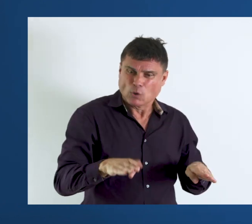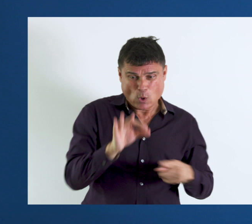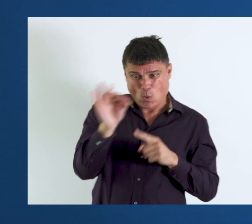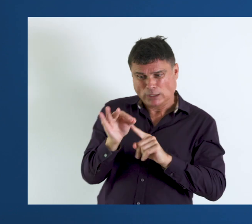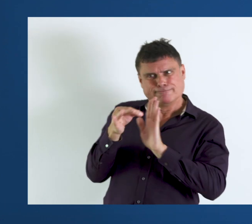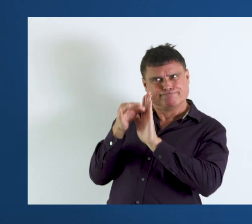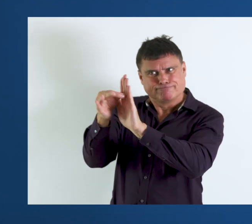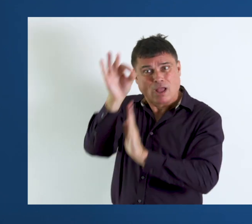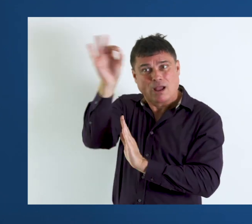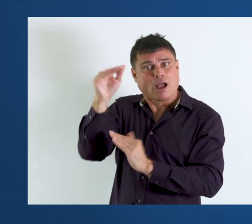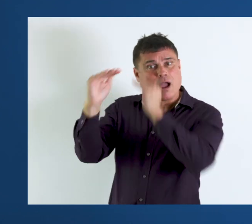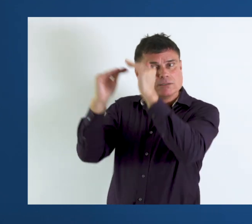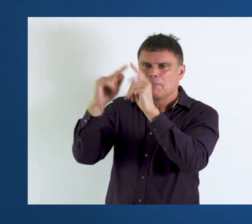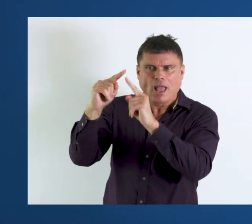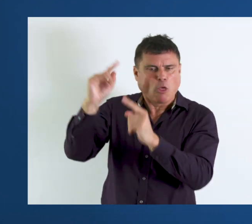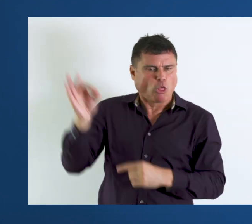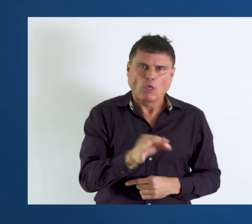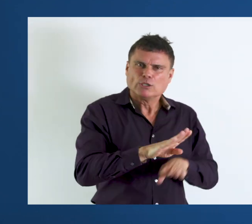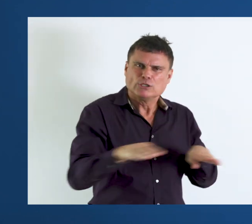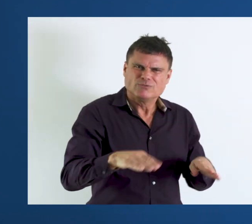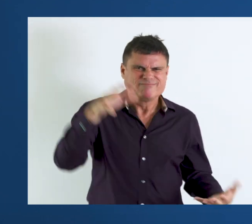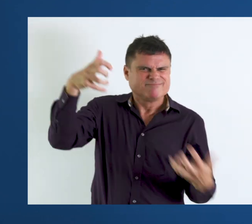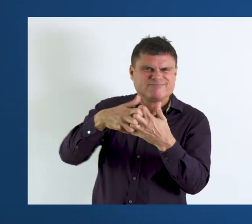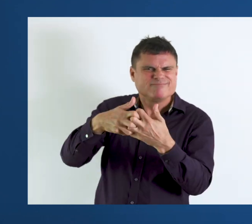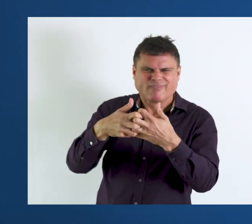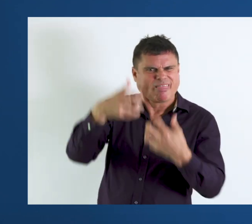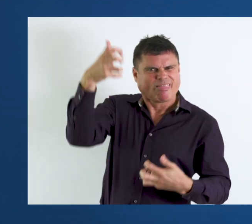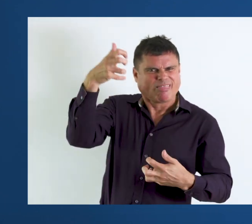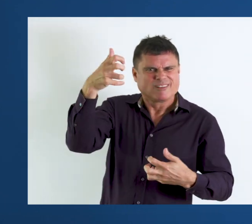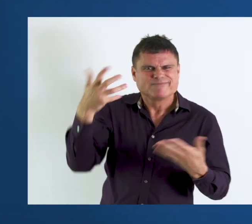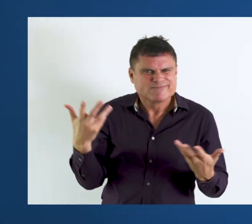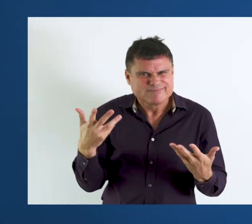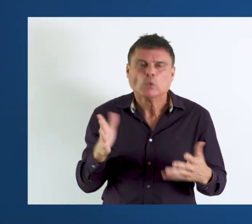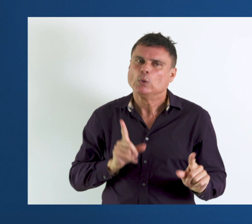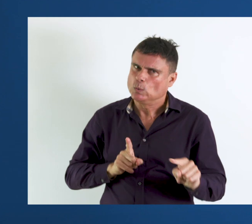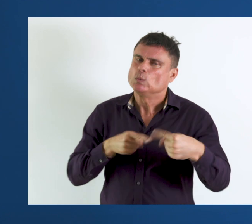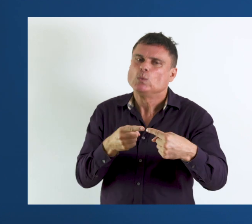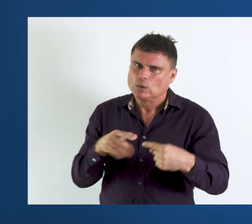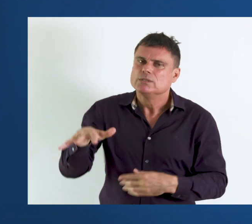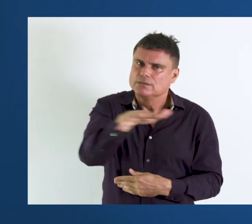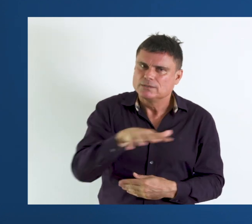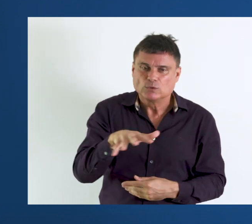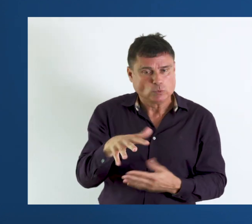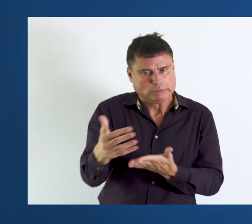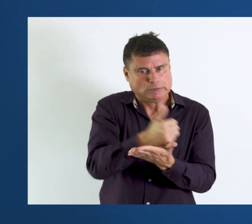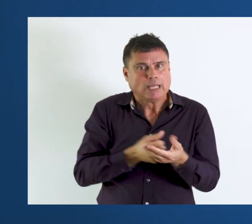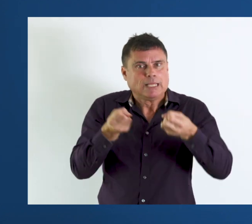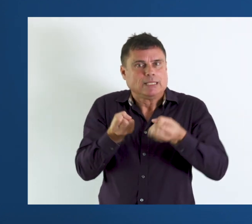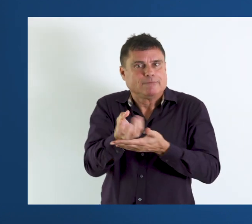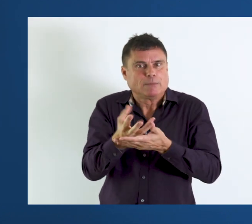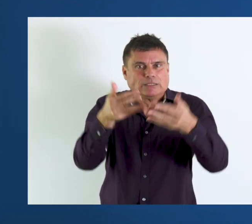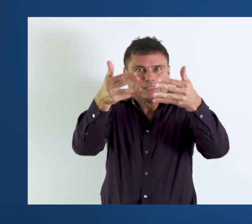with disabilities. We know that children are a particularly challenging population to collect data